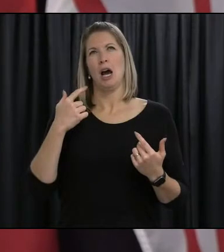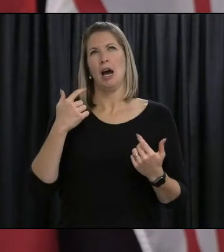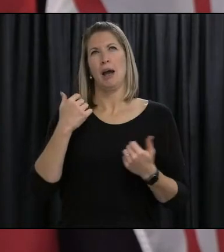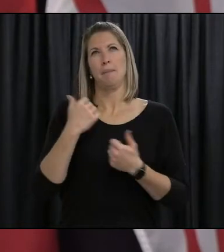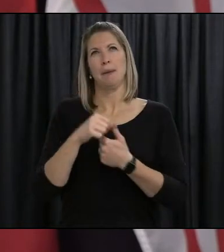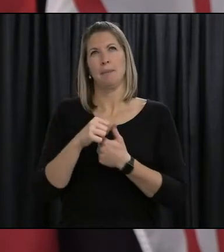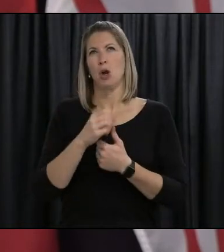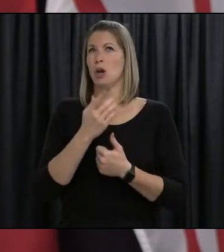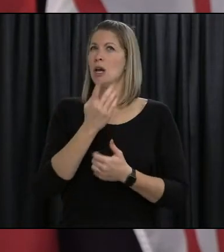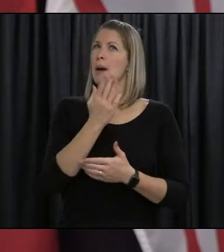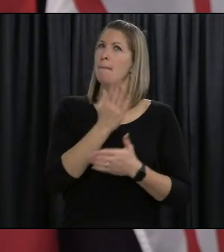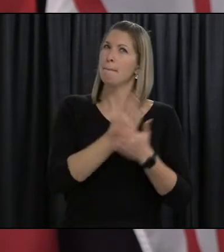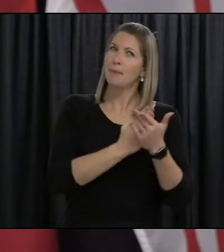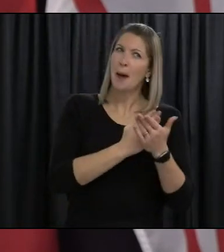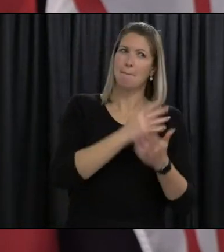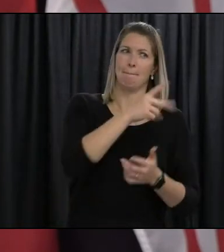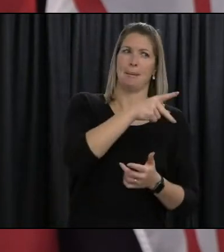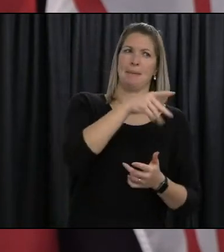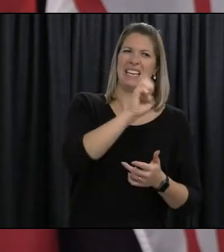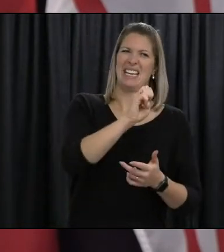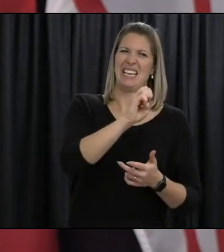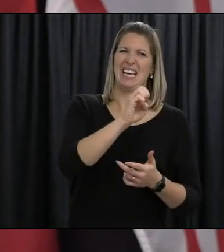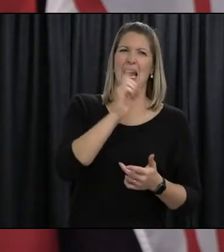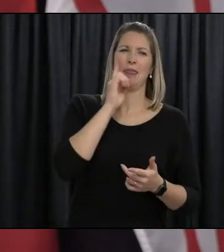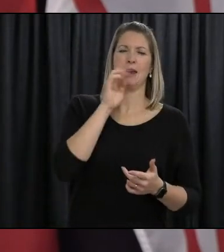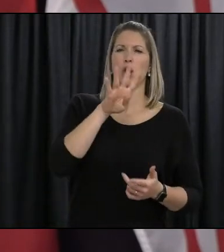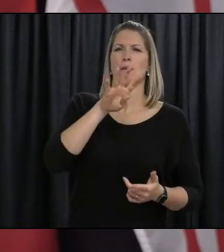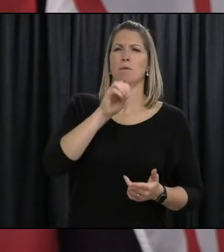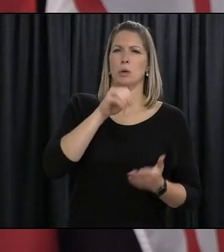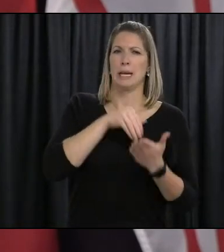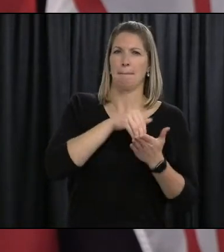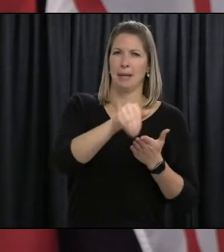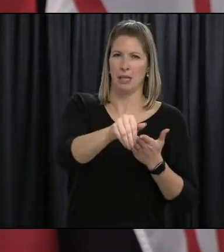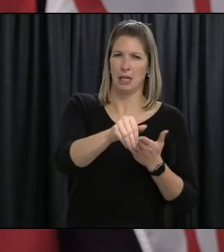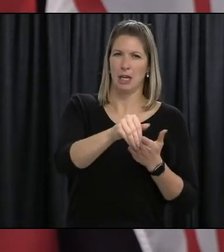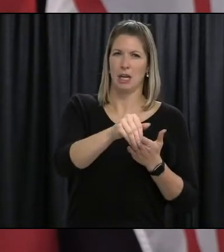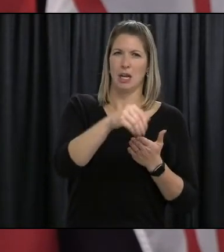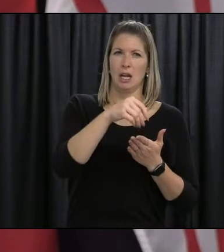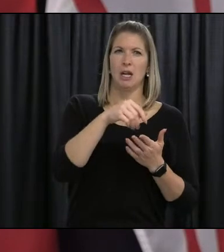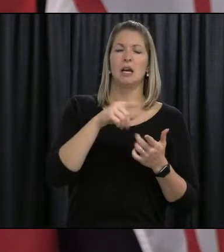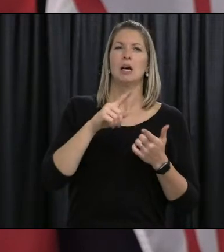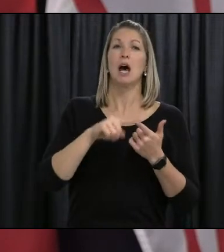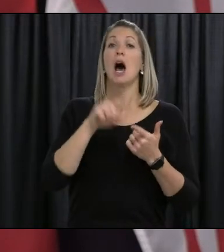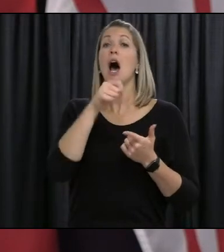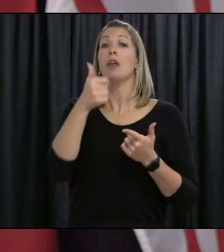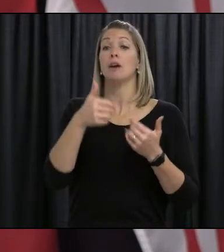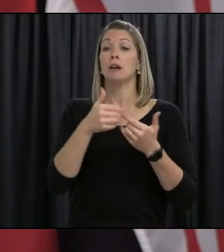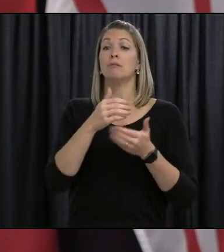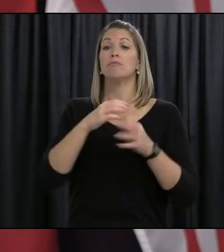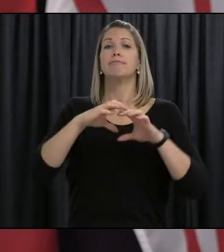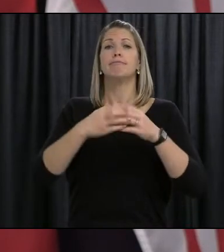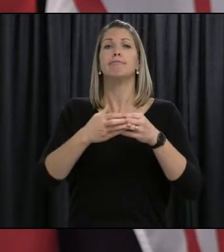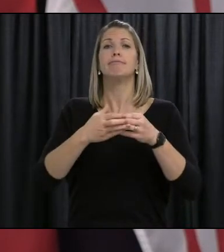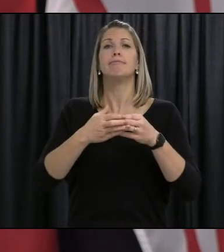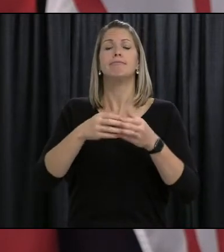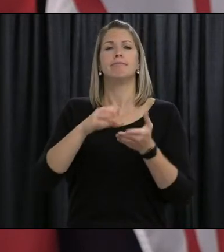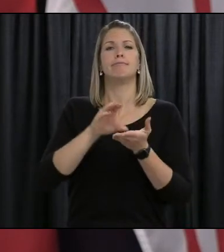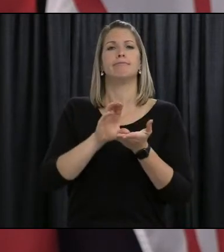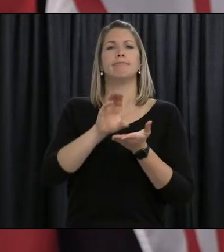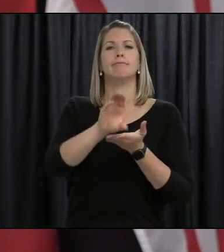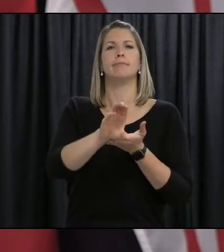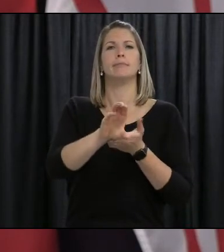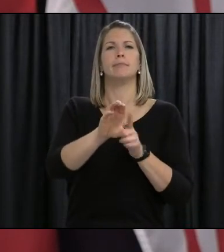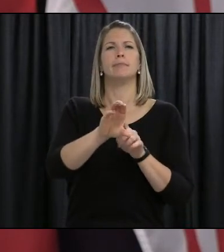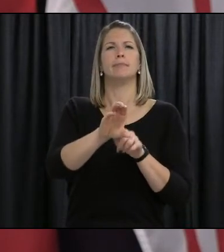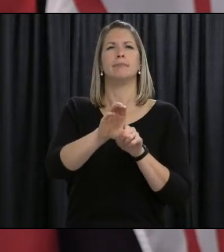was for PPE, and my recollection is that's around 40 million, and there was a similar tranche for actual kind